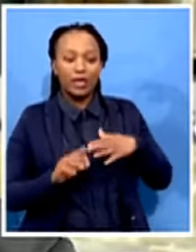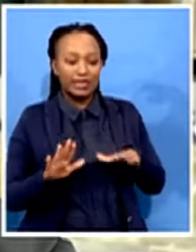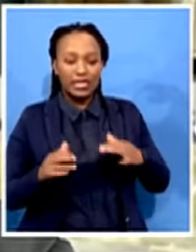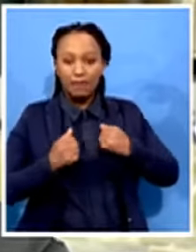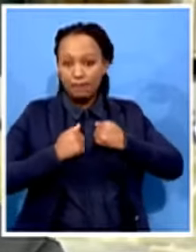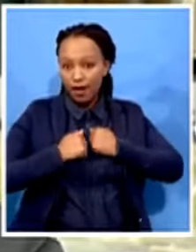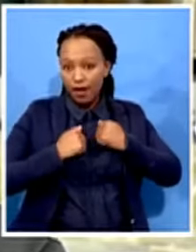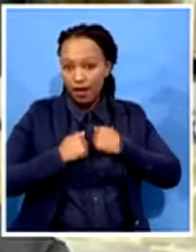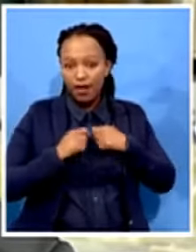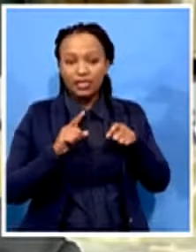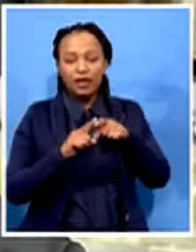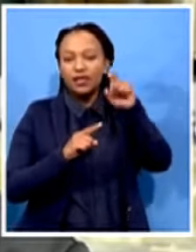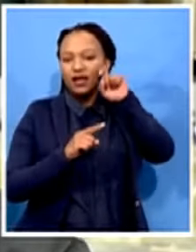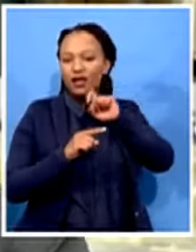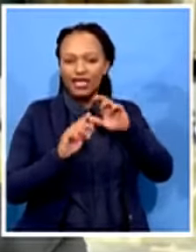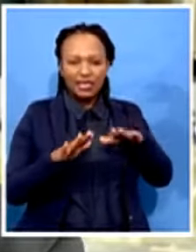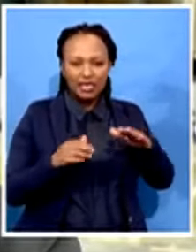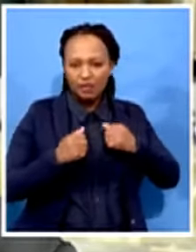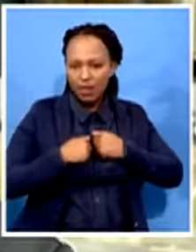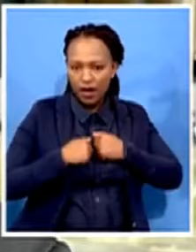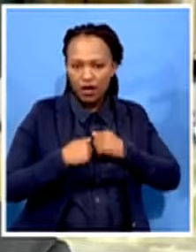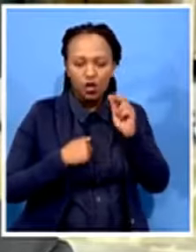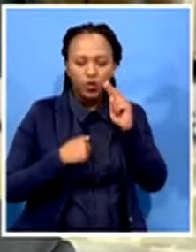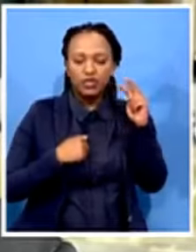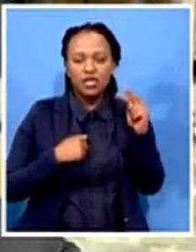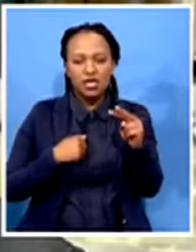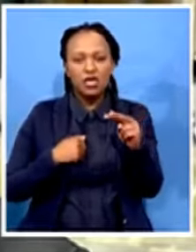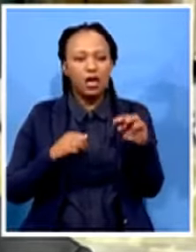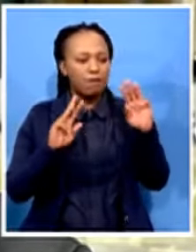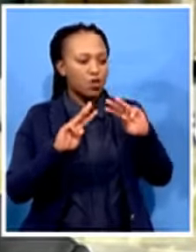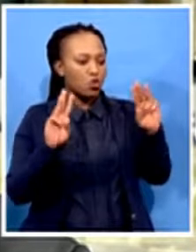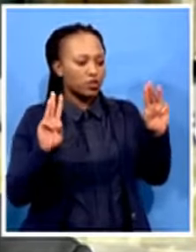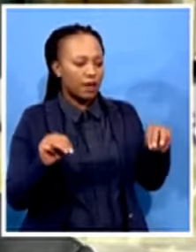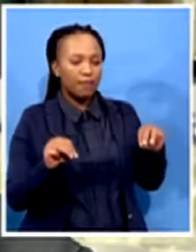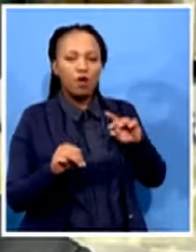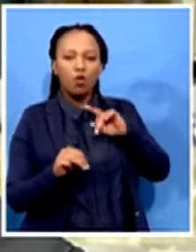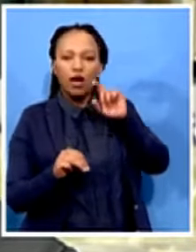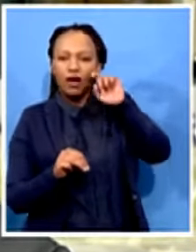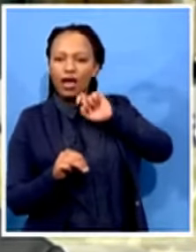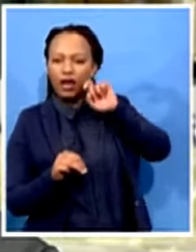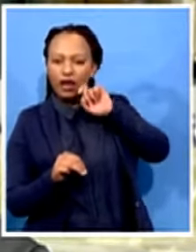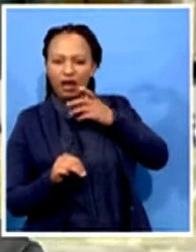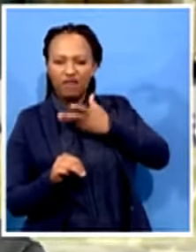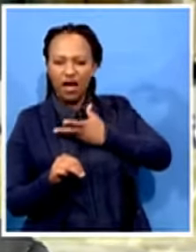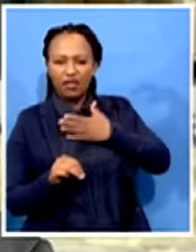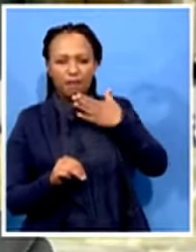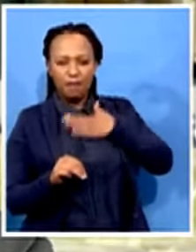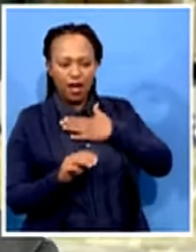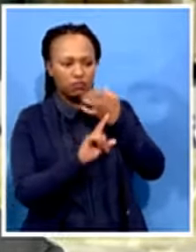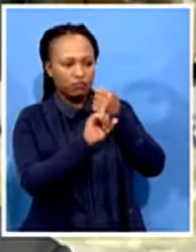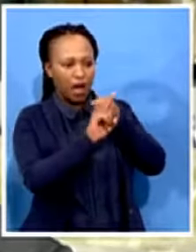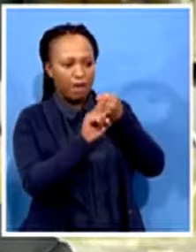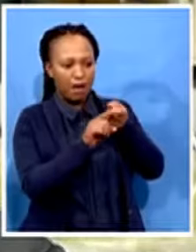and see this is a museum, this is where my great-grandfather fought. And he can stand proud. That is why